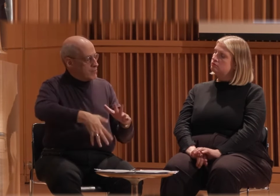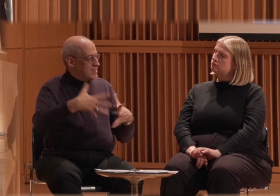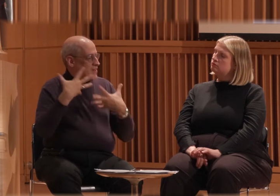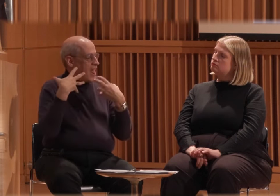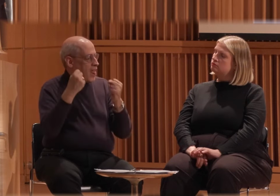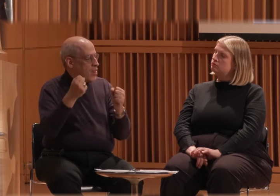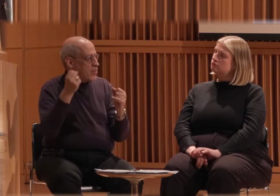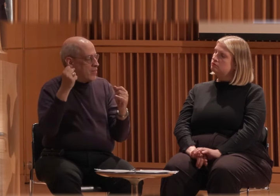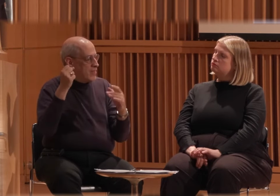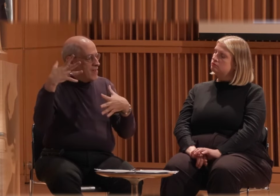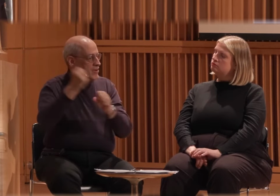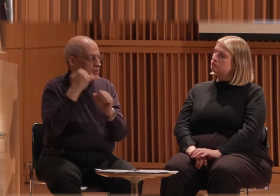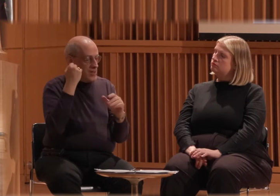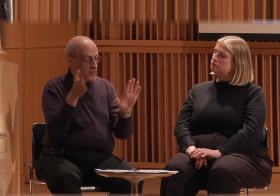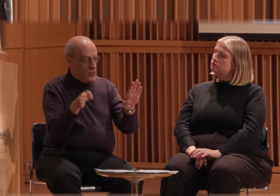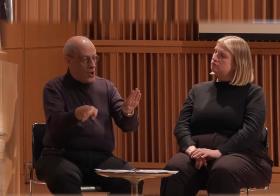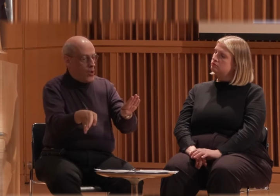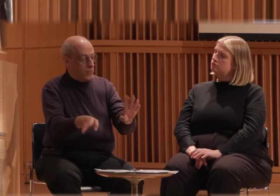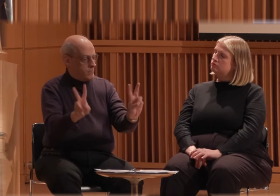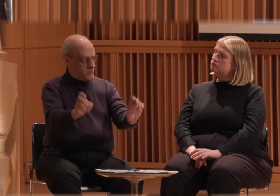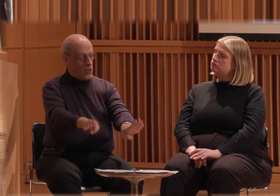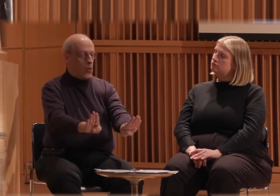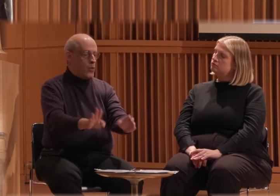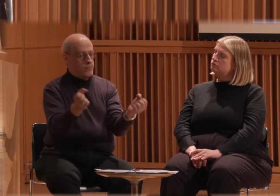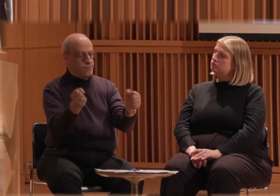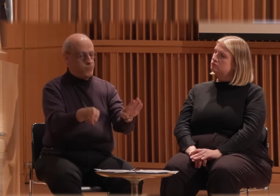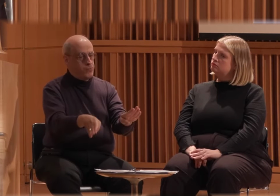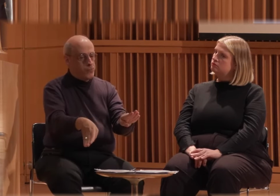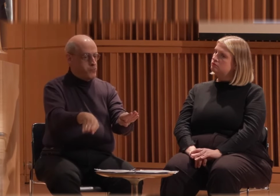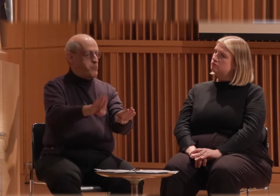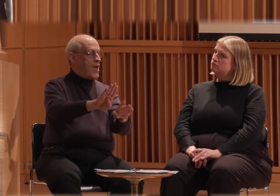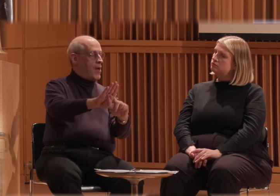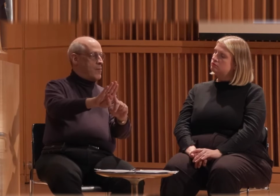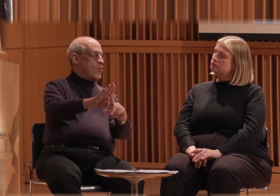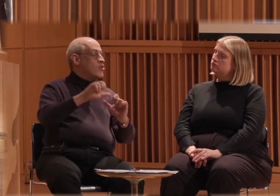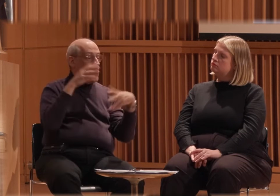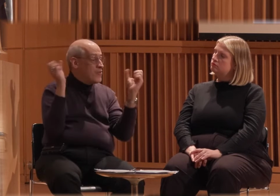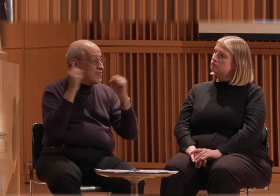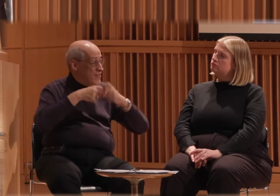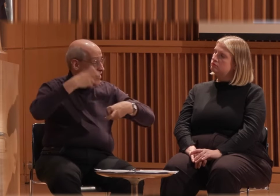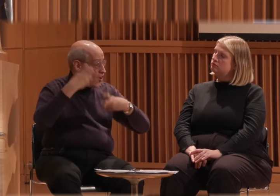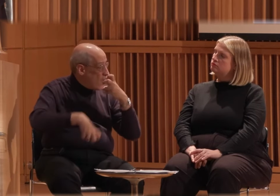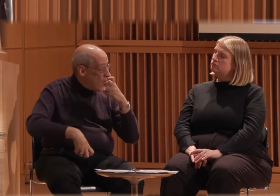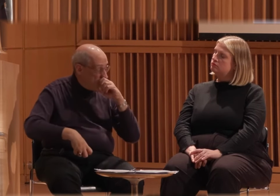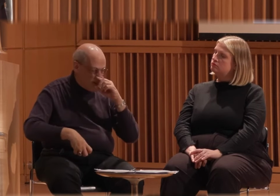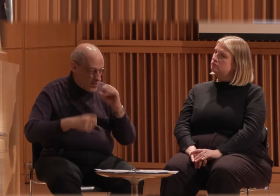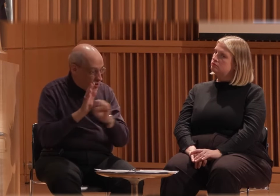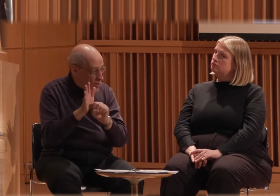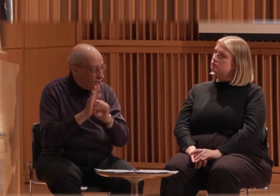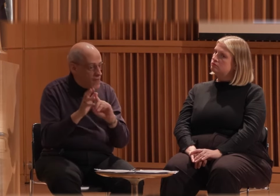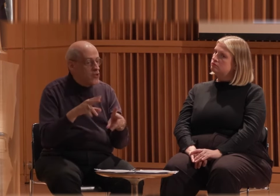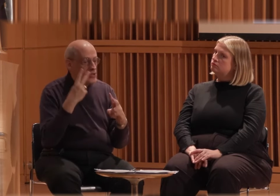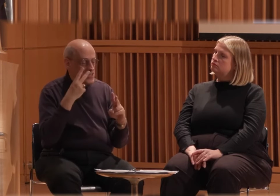off the gas pedal or you don't fight as hard as certain other people, you see some